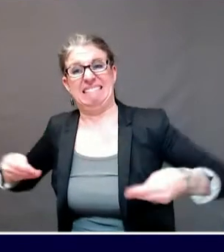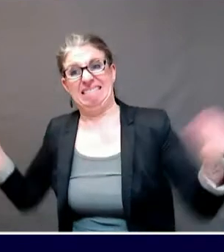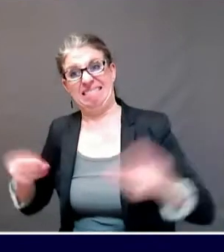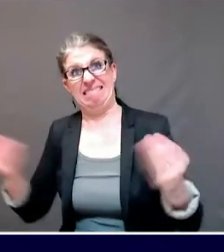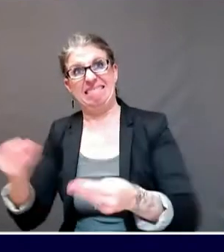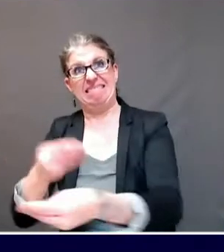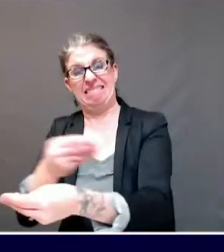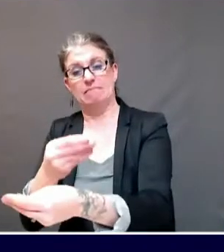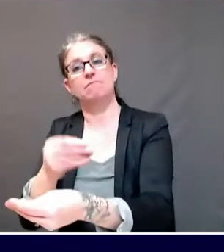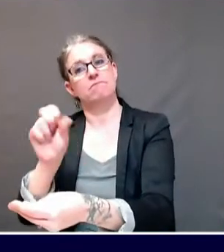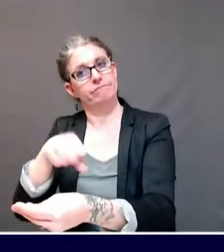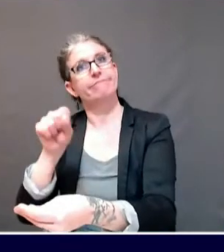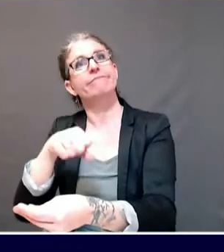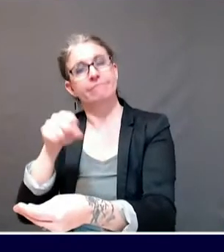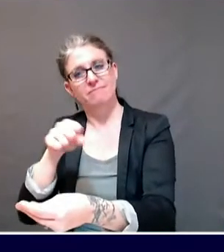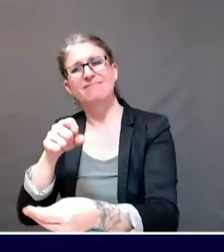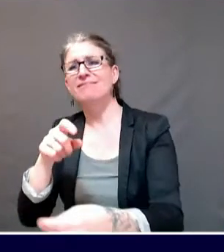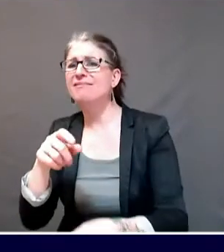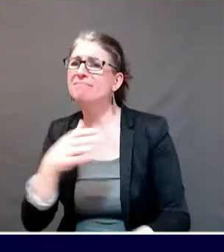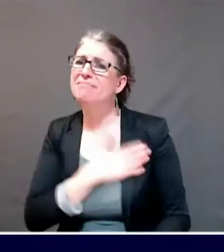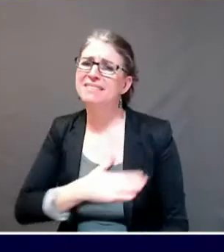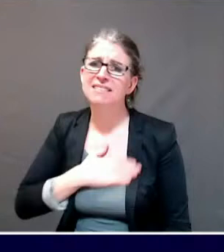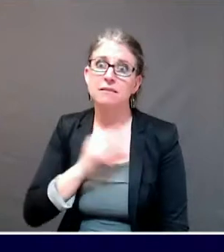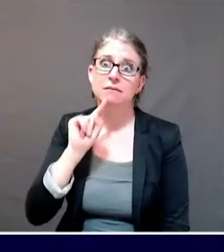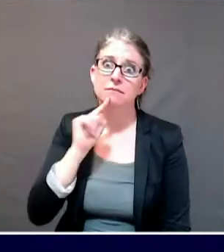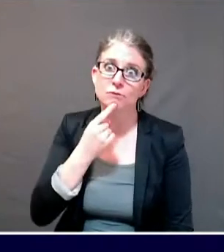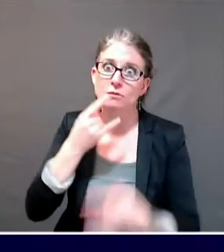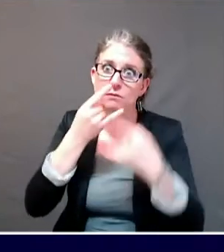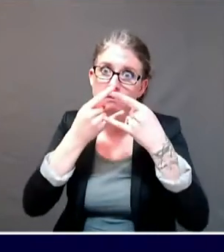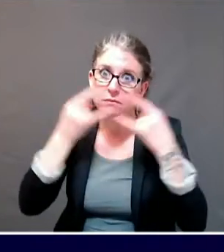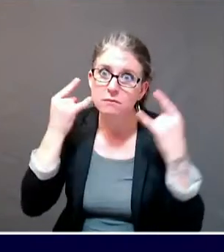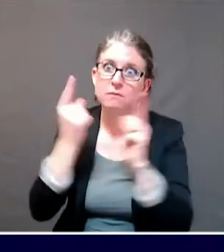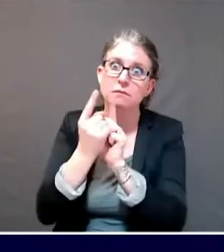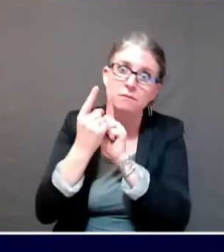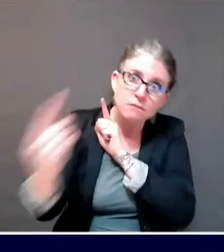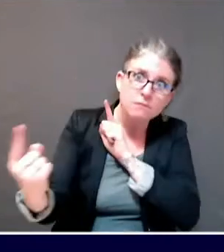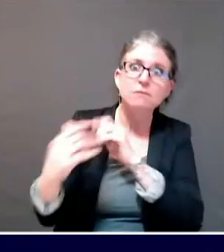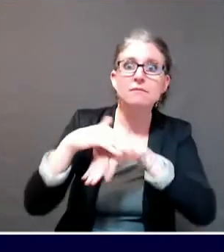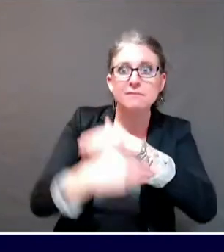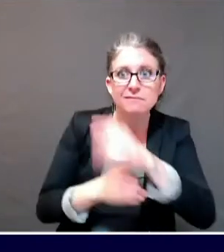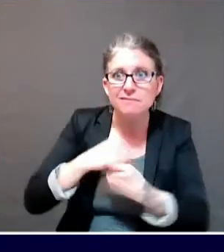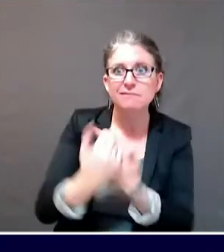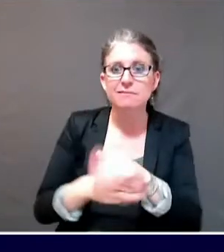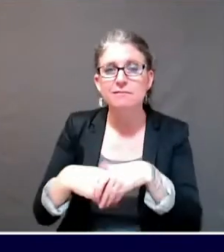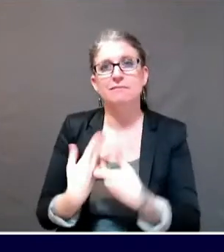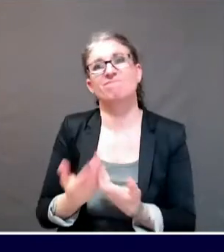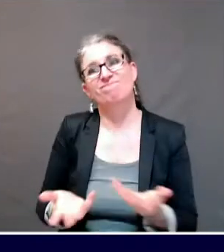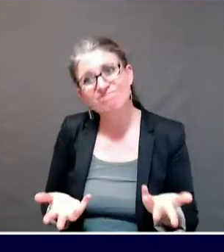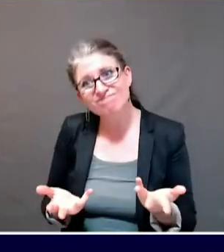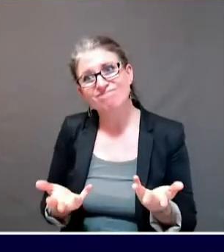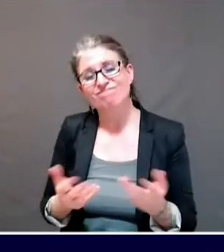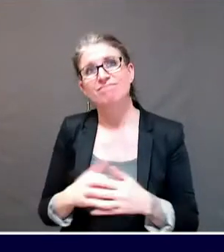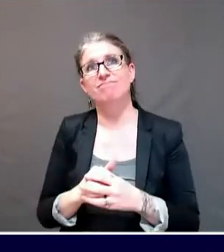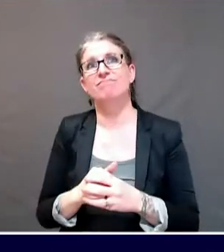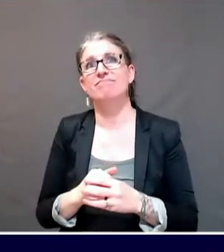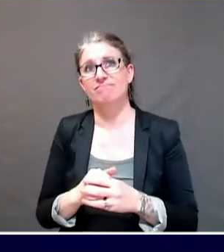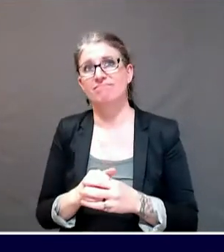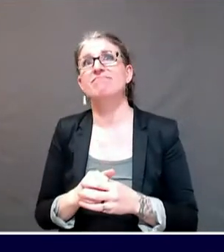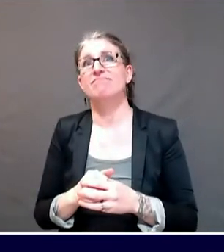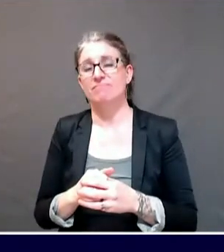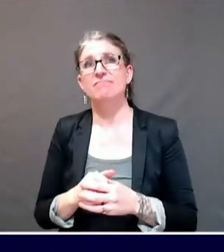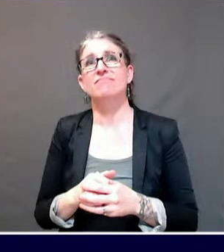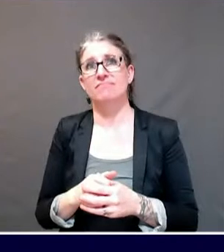been. No virus can make you sick if it can't get to you in the first place. And